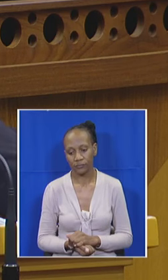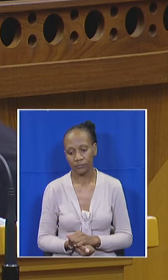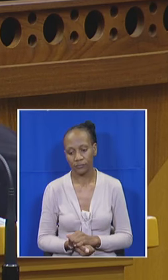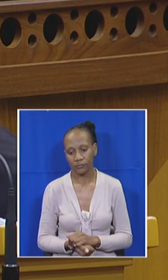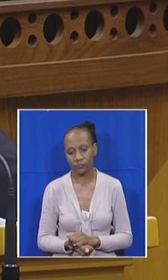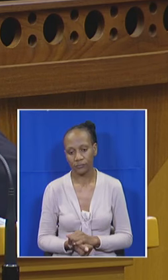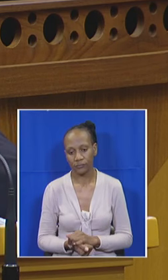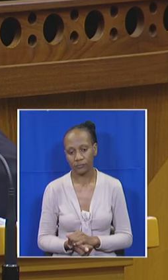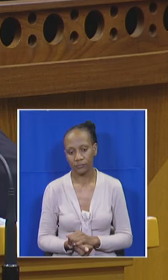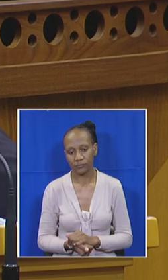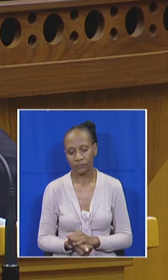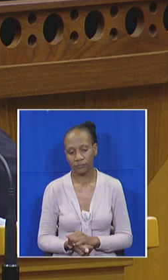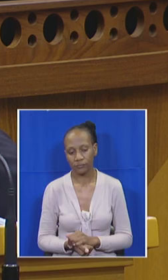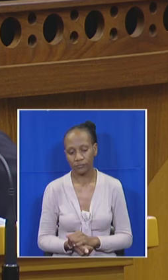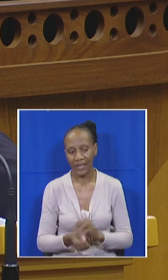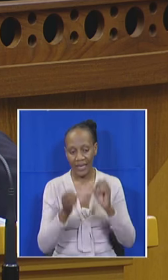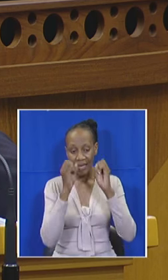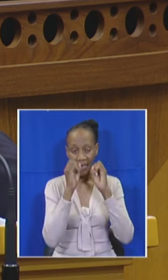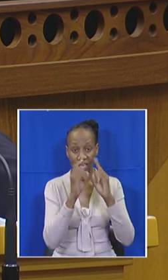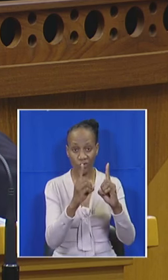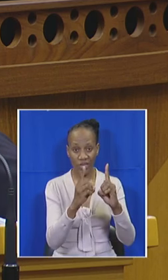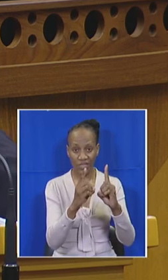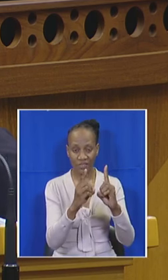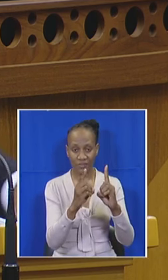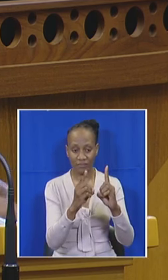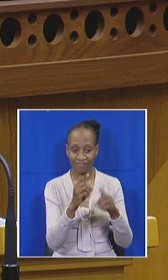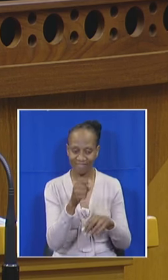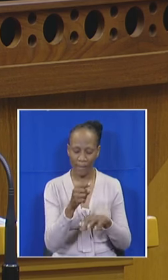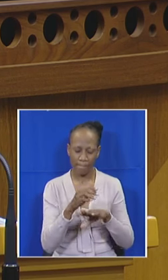Education is an important instrument for